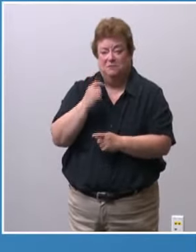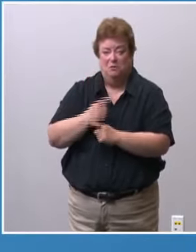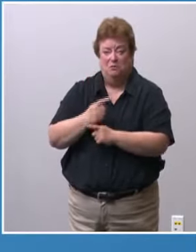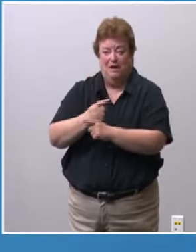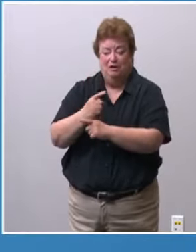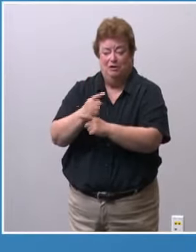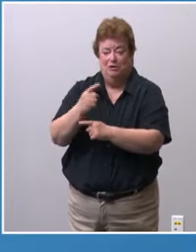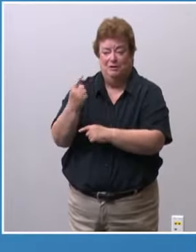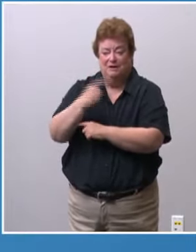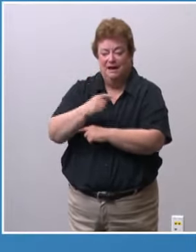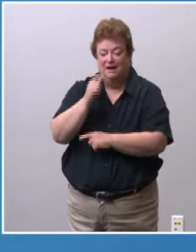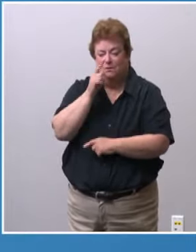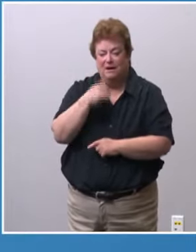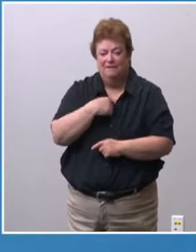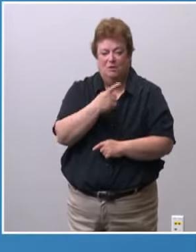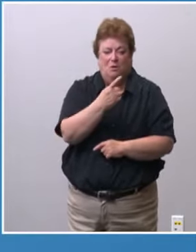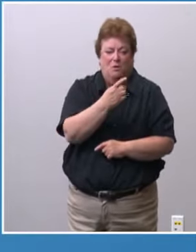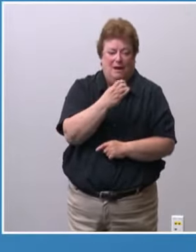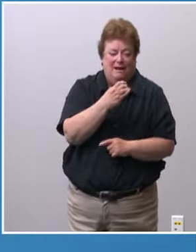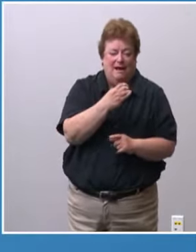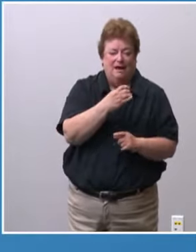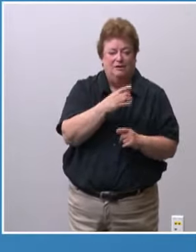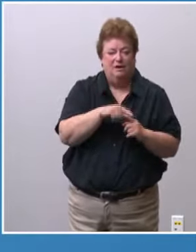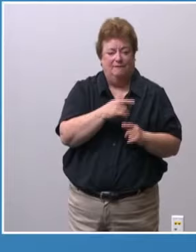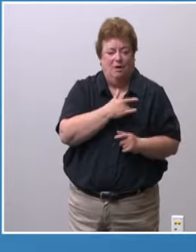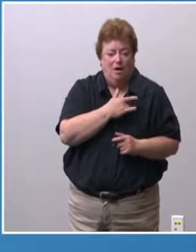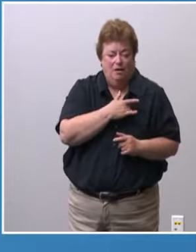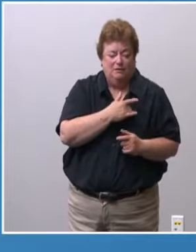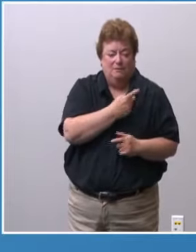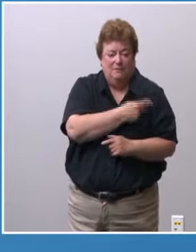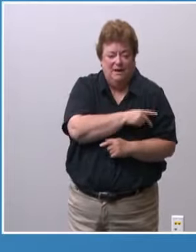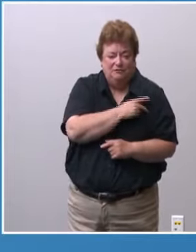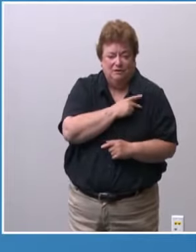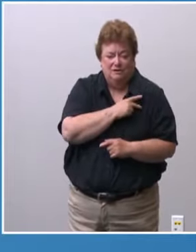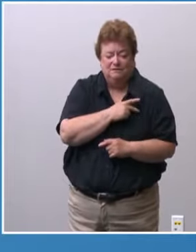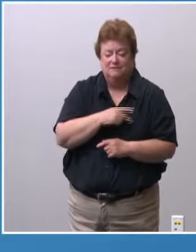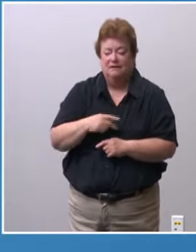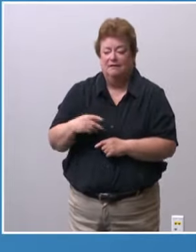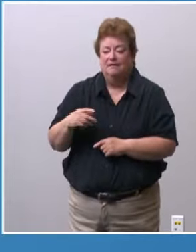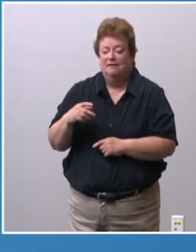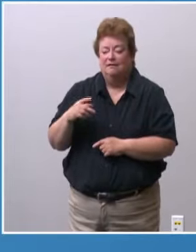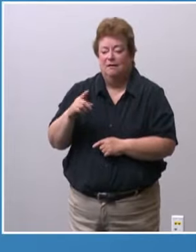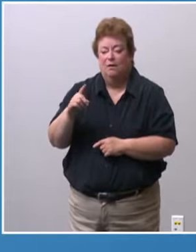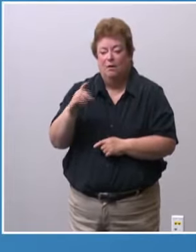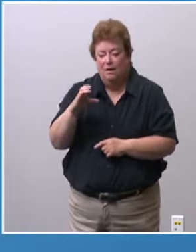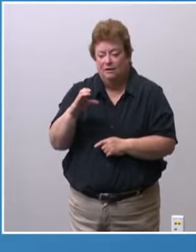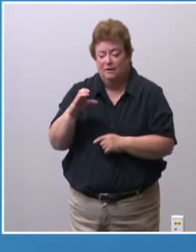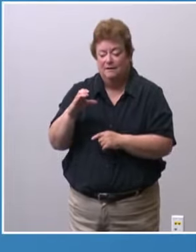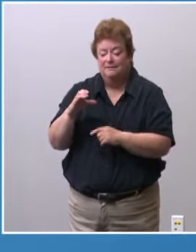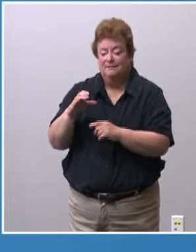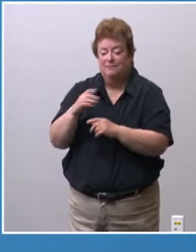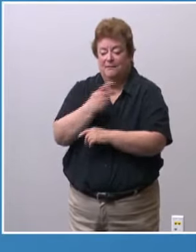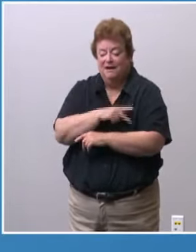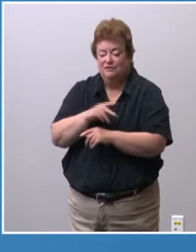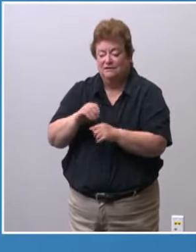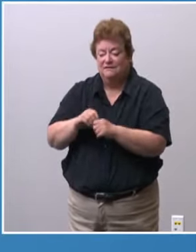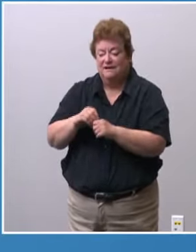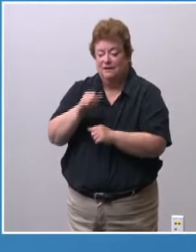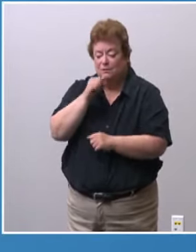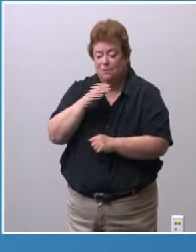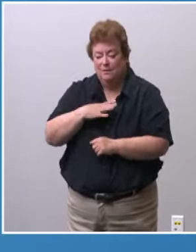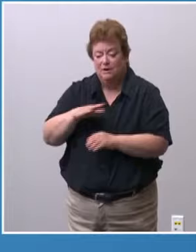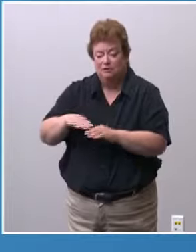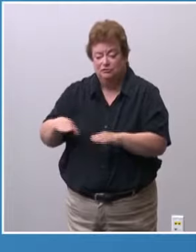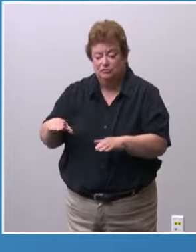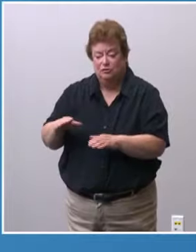plus cardiology patients, 60 to 70 behavioral patients, over 100 patients in the Women's and Children's Tower. Last night,